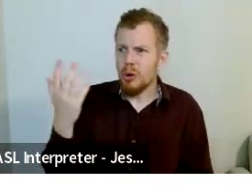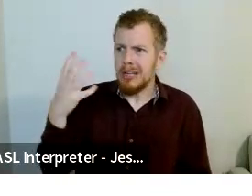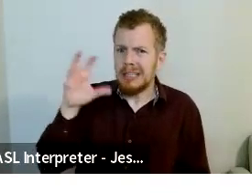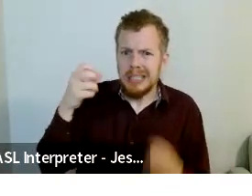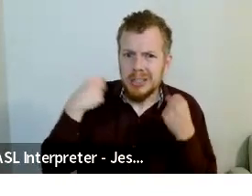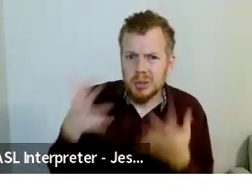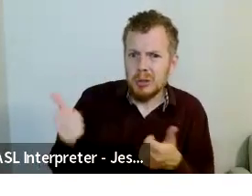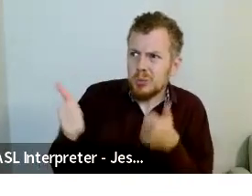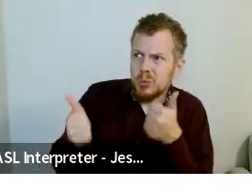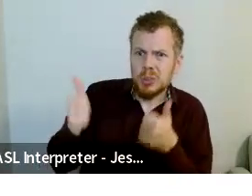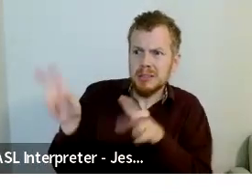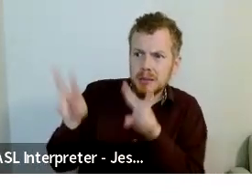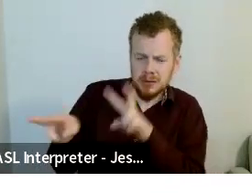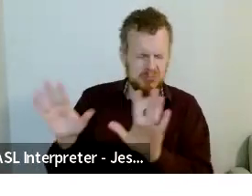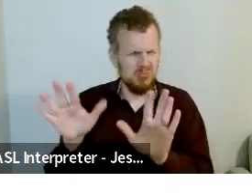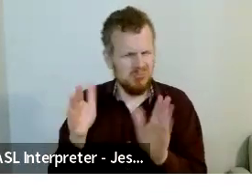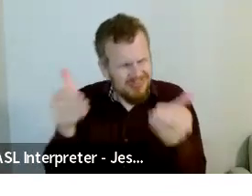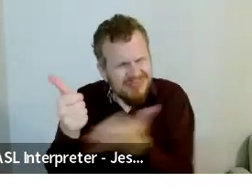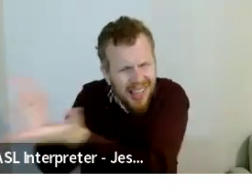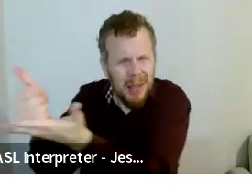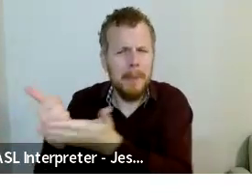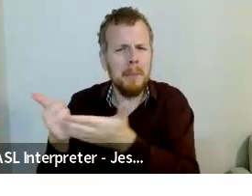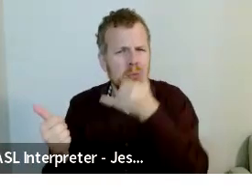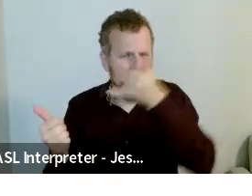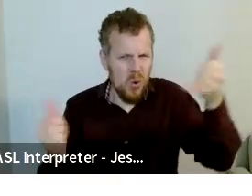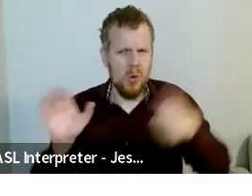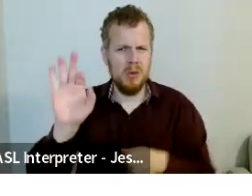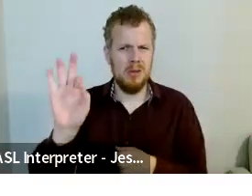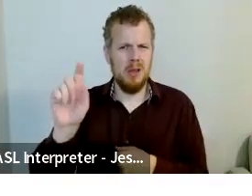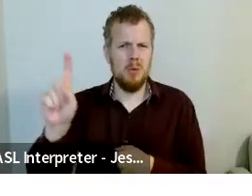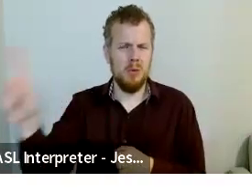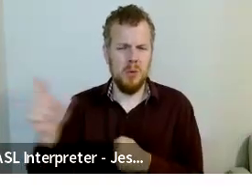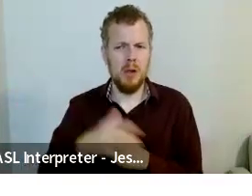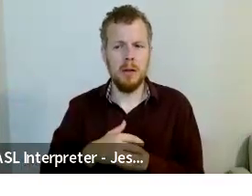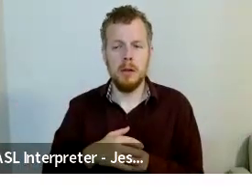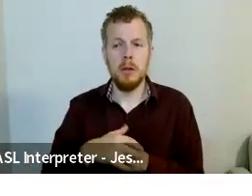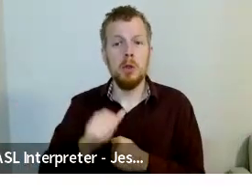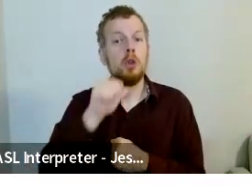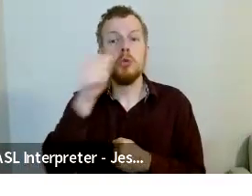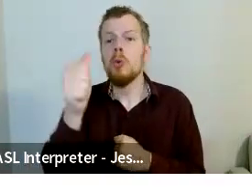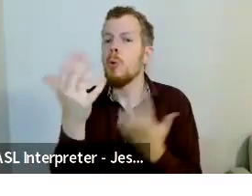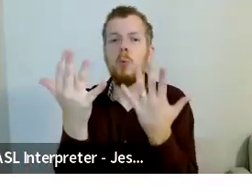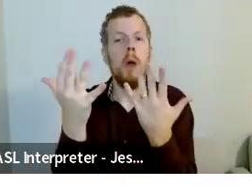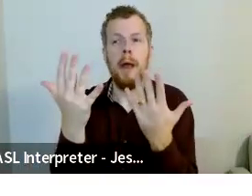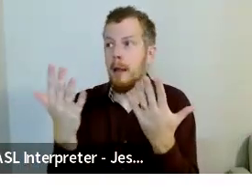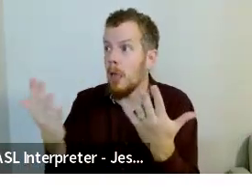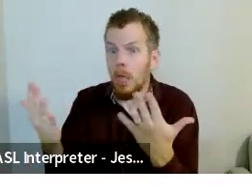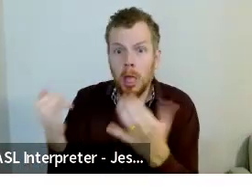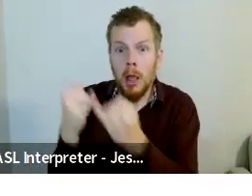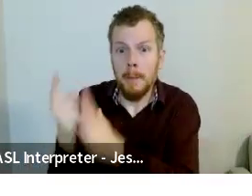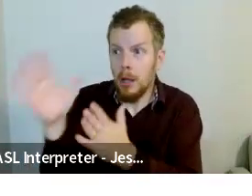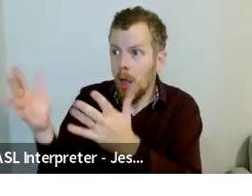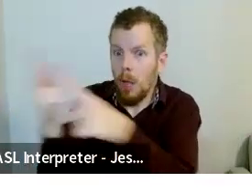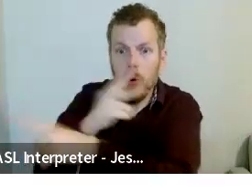It's best to help someone stay cool and call 911. Try to get help early before the person gets worse.